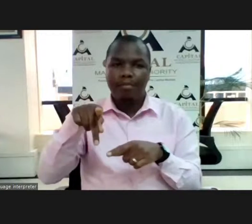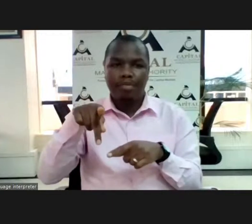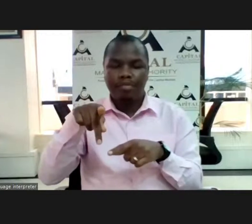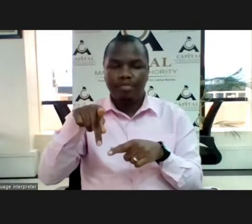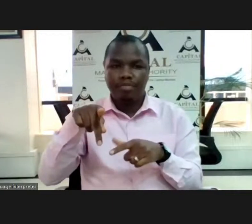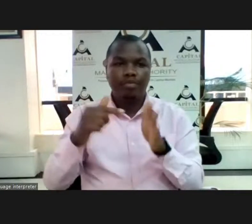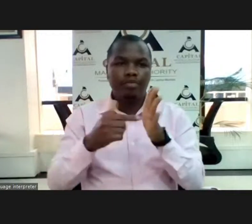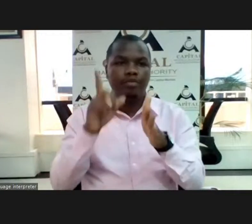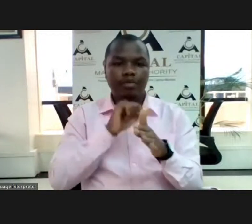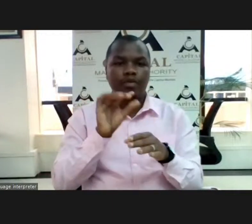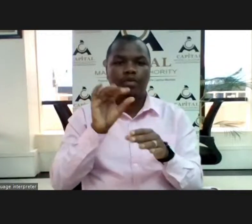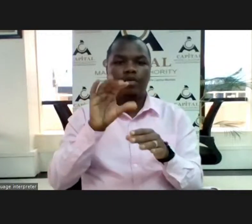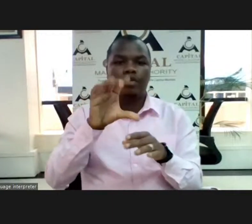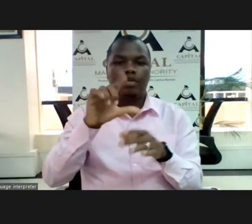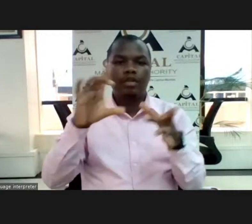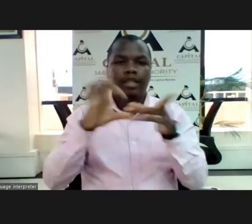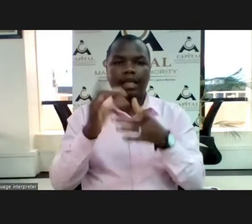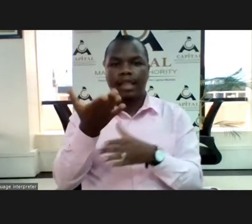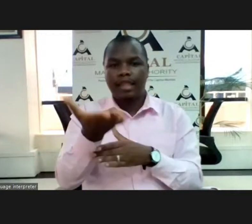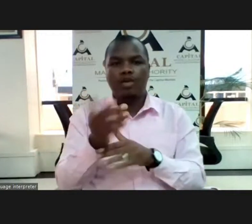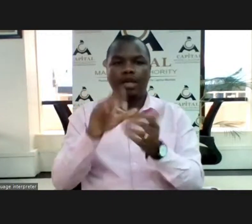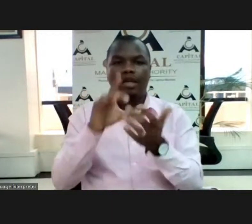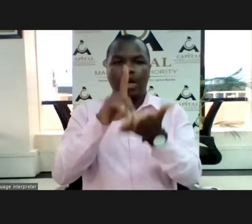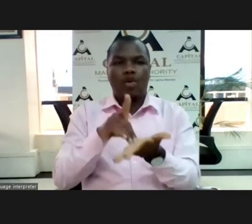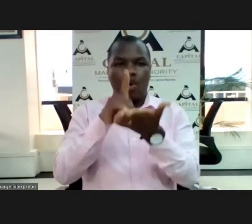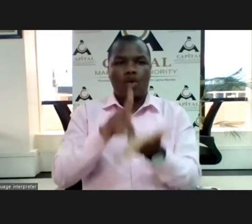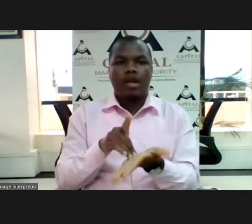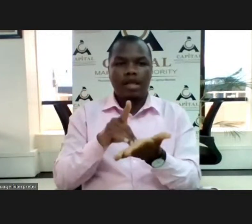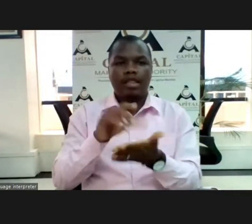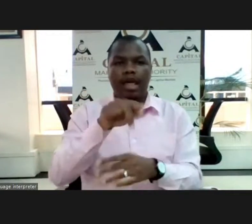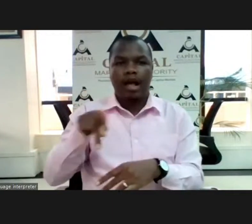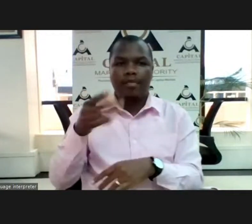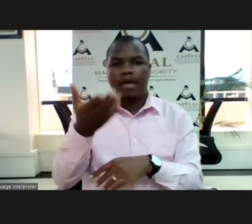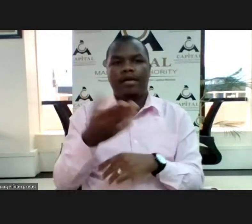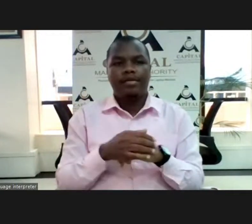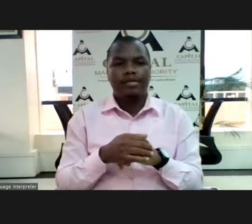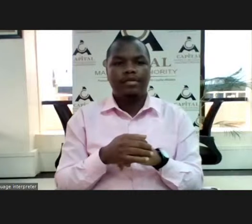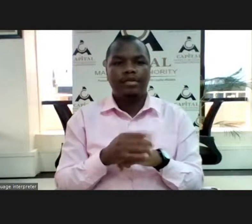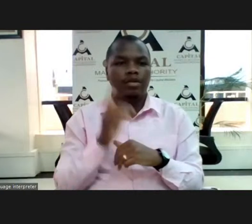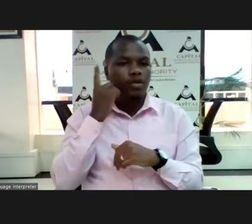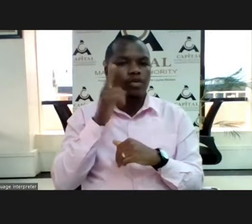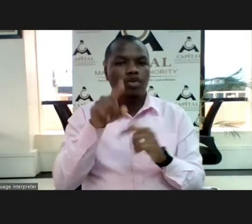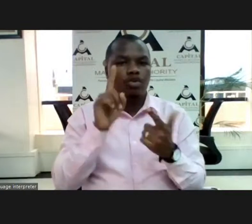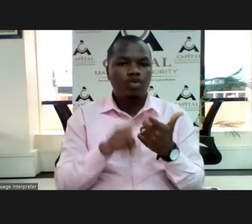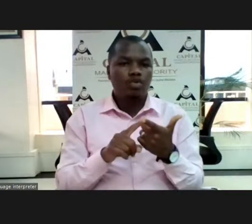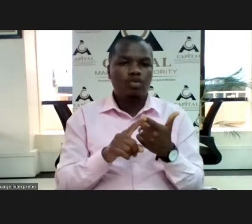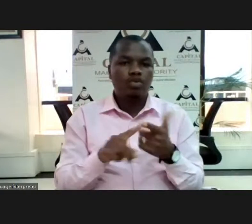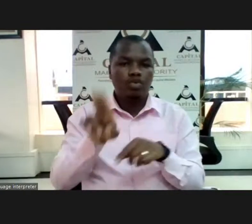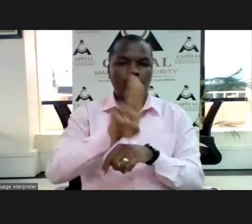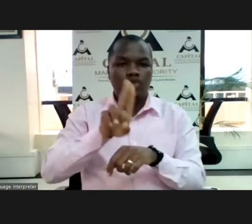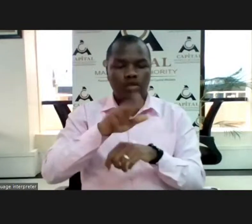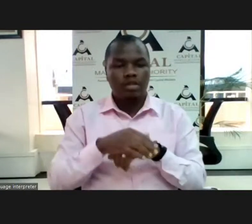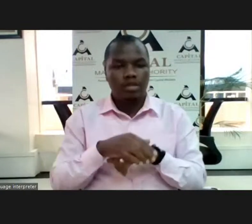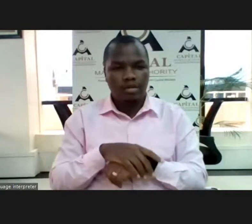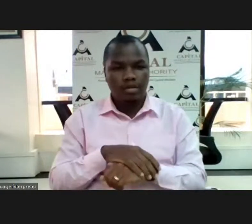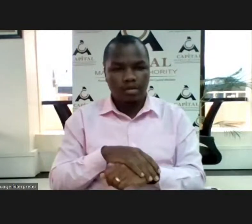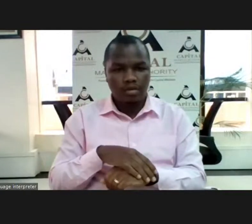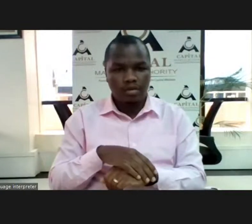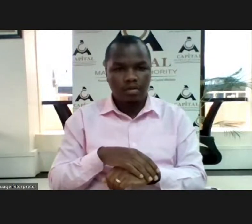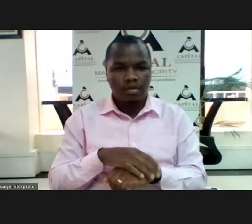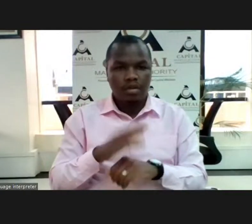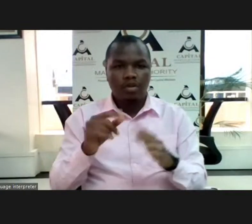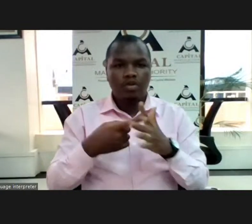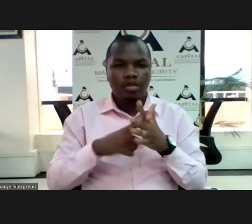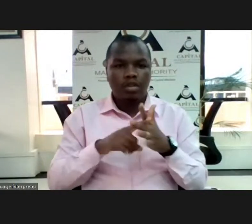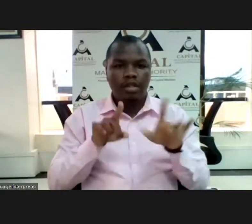it. If you want to download the NSE app for you to use and start the